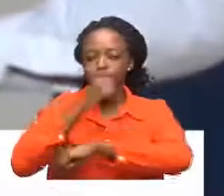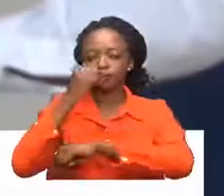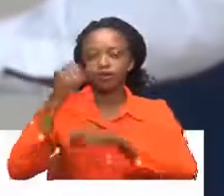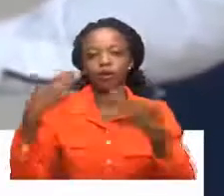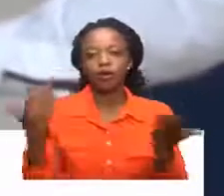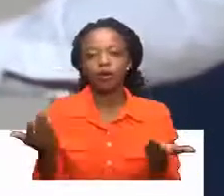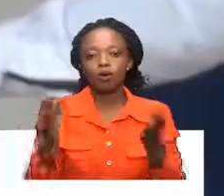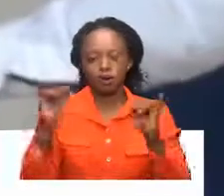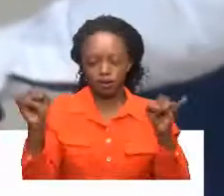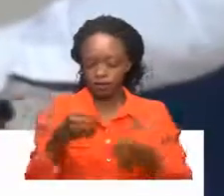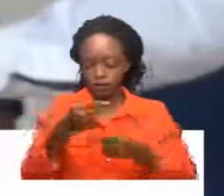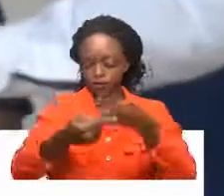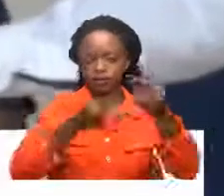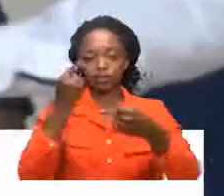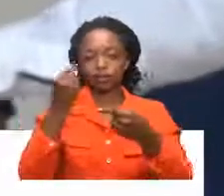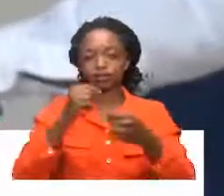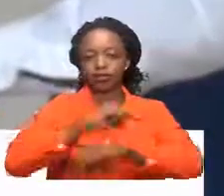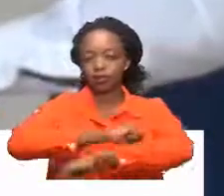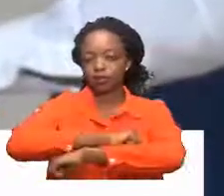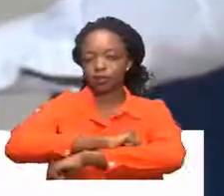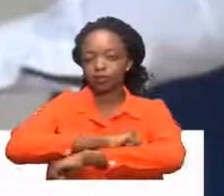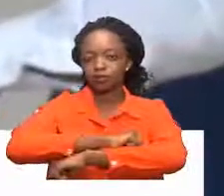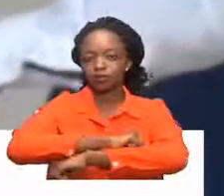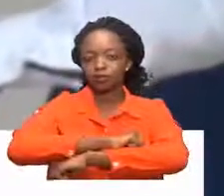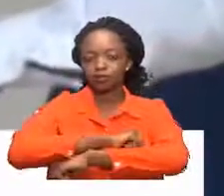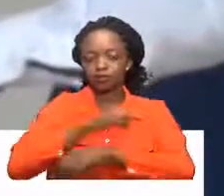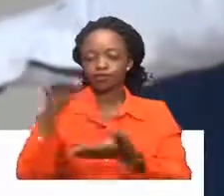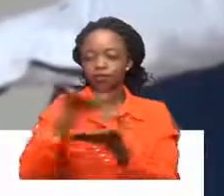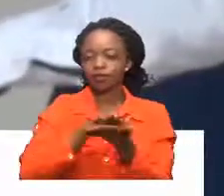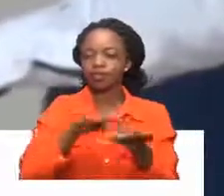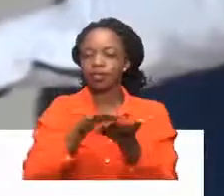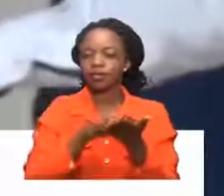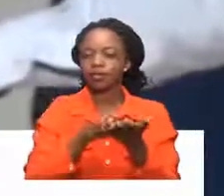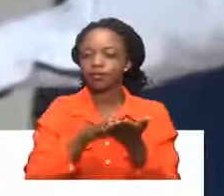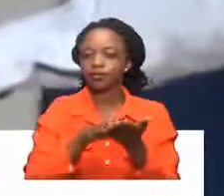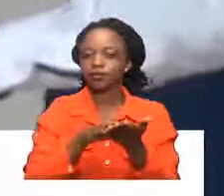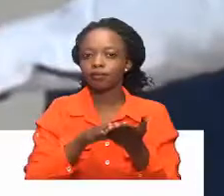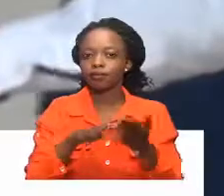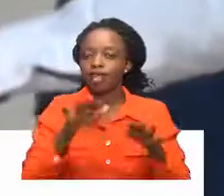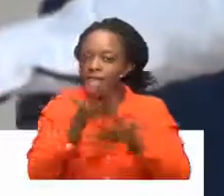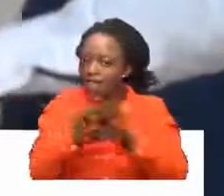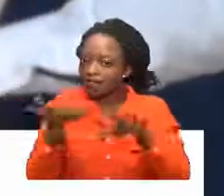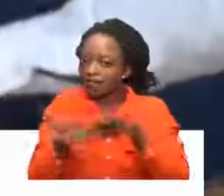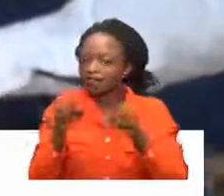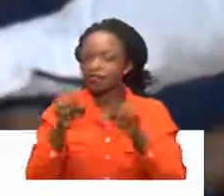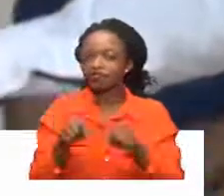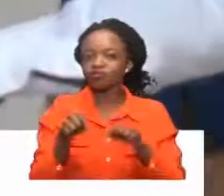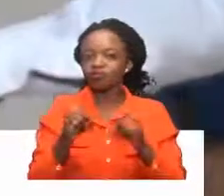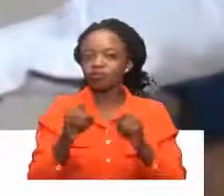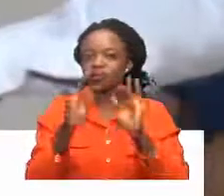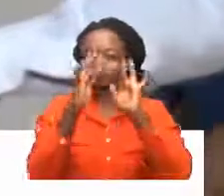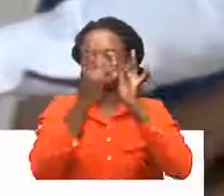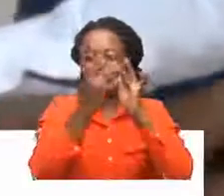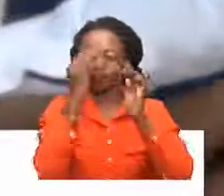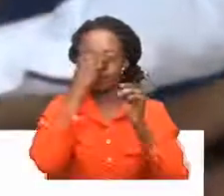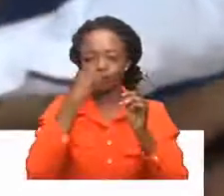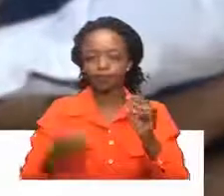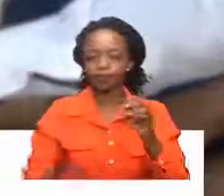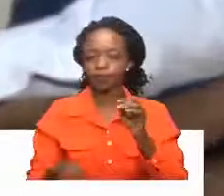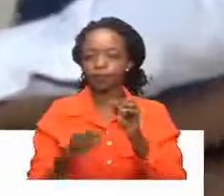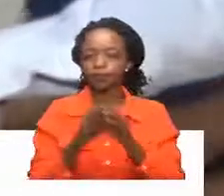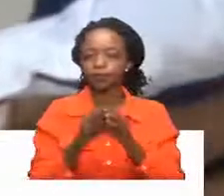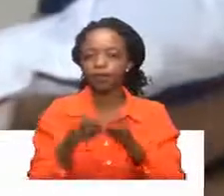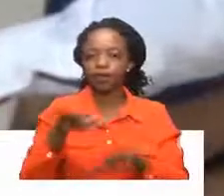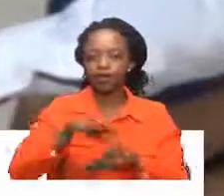the news going on in the school, viewing the pictures. So basically every contact or content on the website is basically now on an